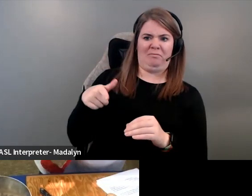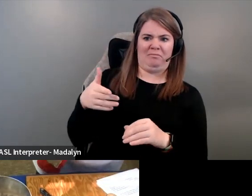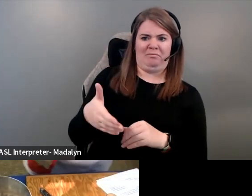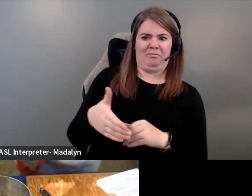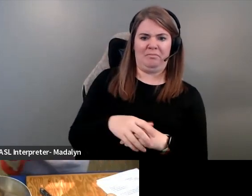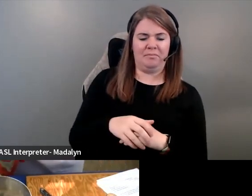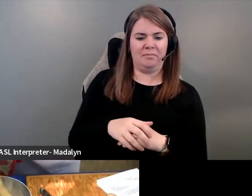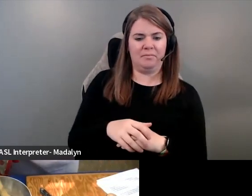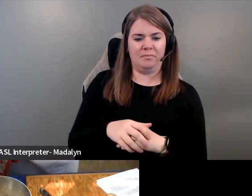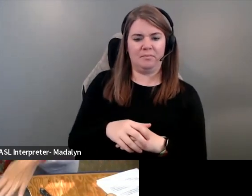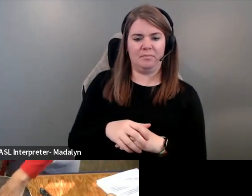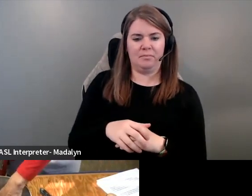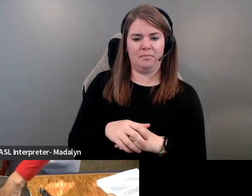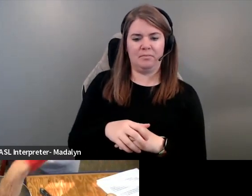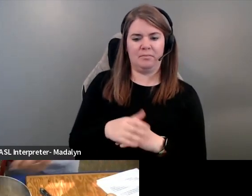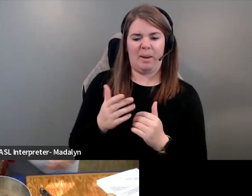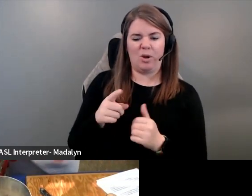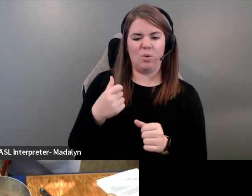your grandmother doing something like that.